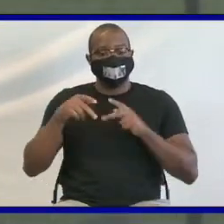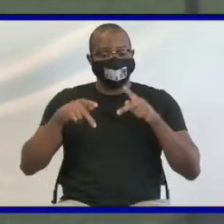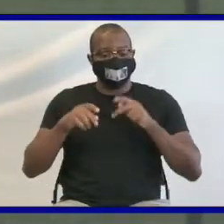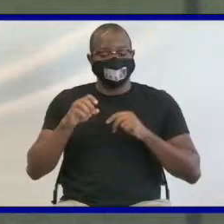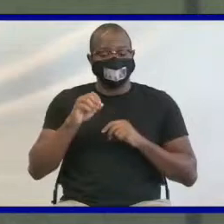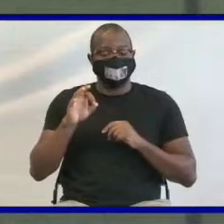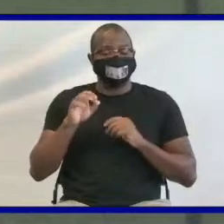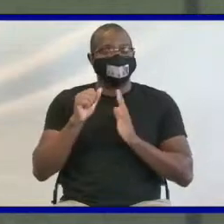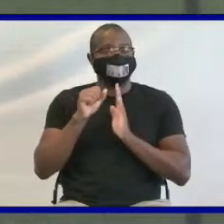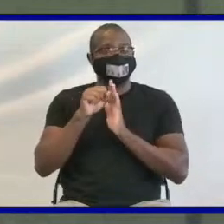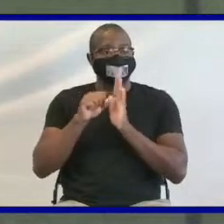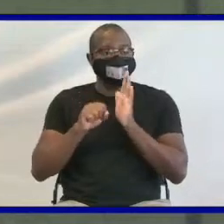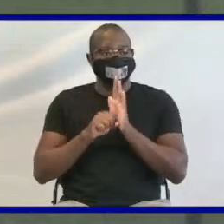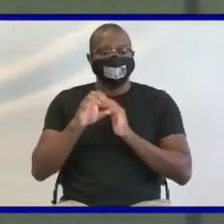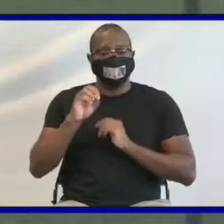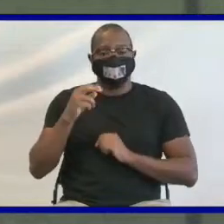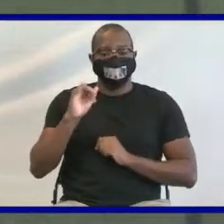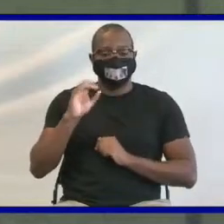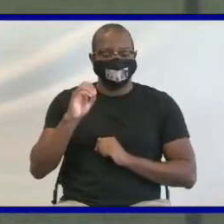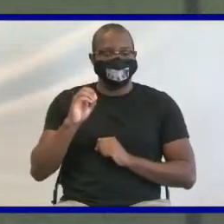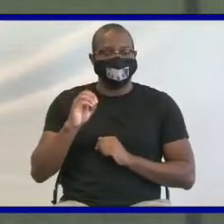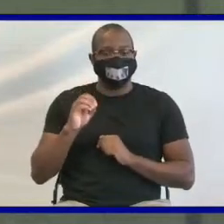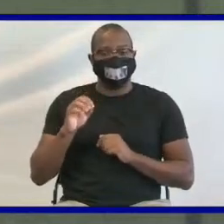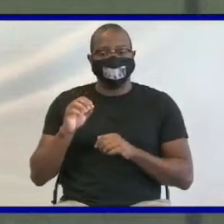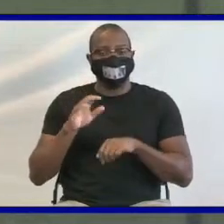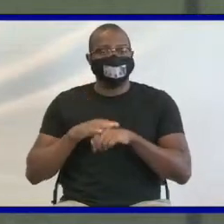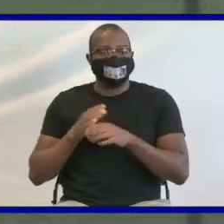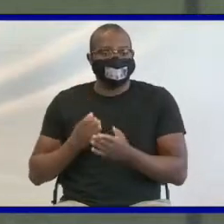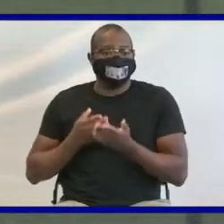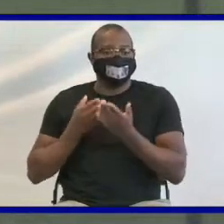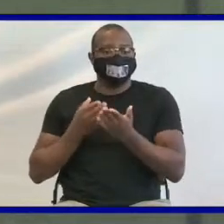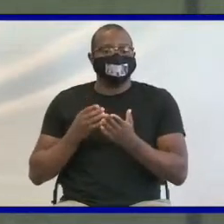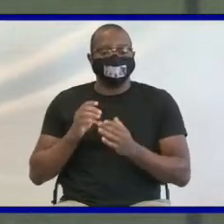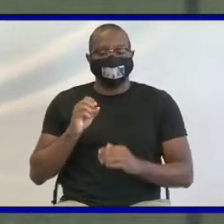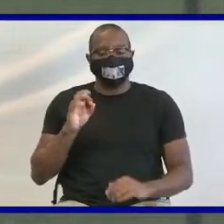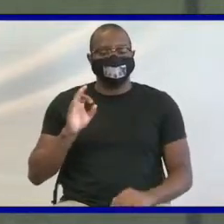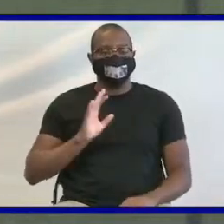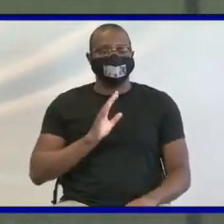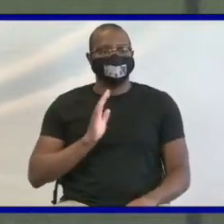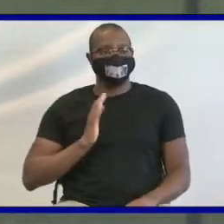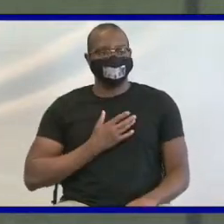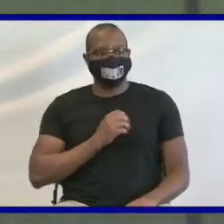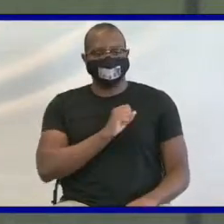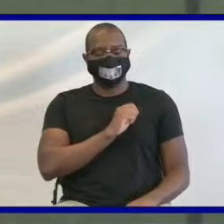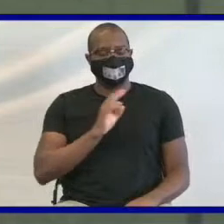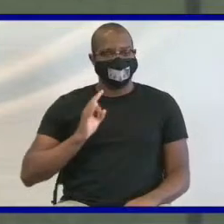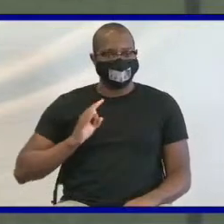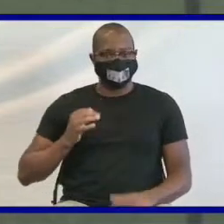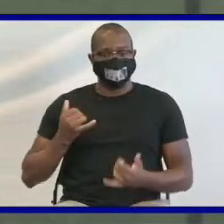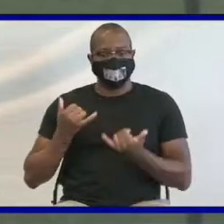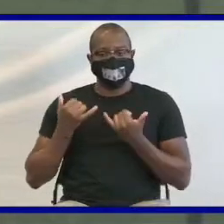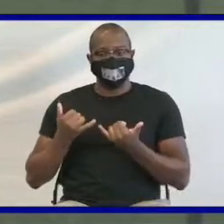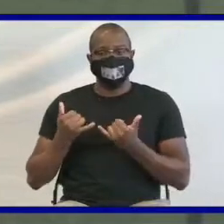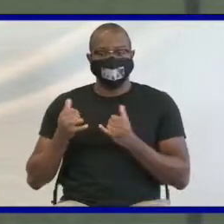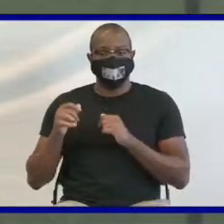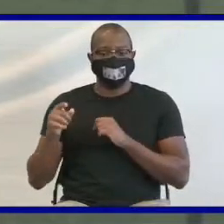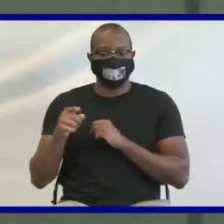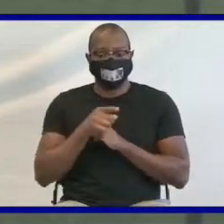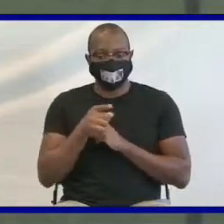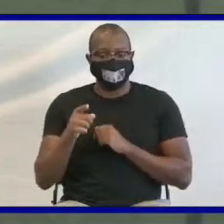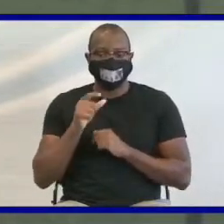Ohio, and upon the recommendation of our faculty, I now confer upon each of you who has fulfilled all the